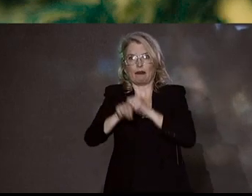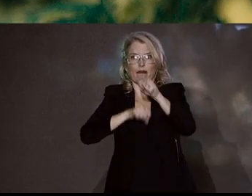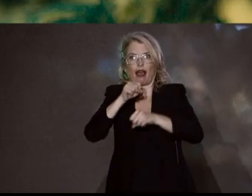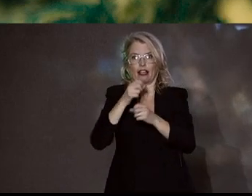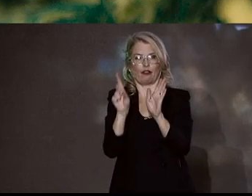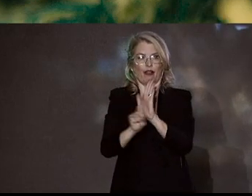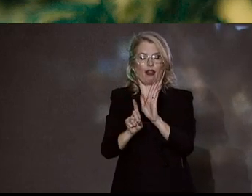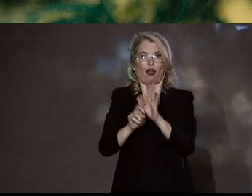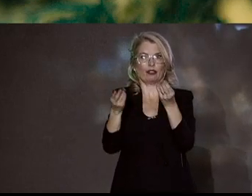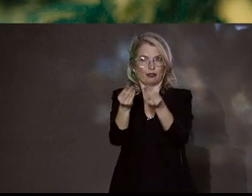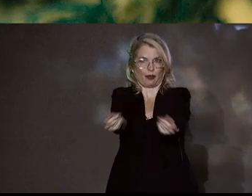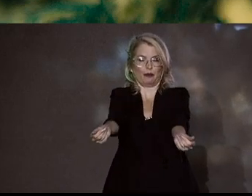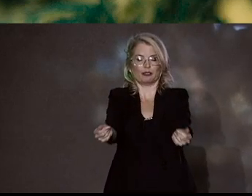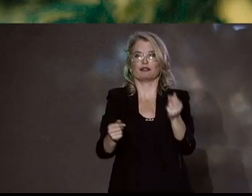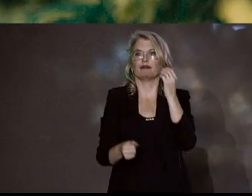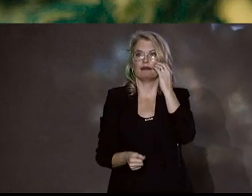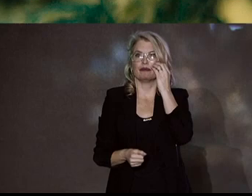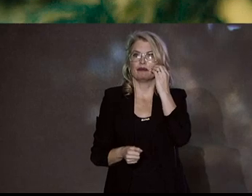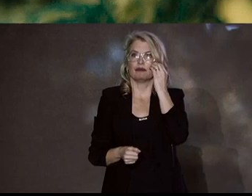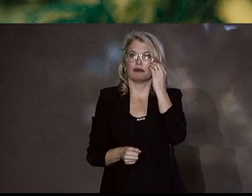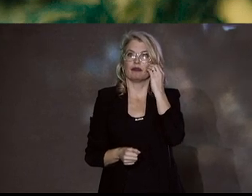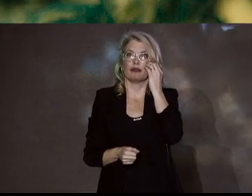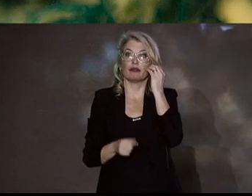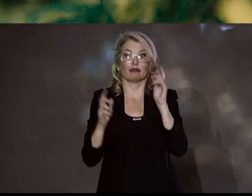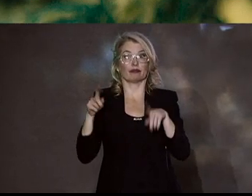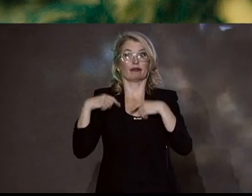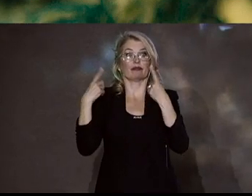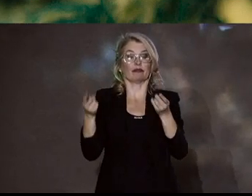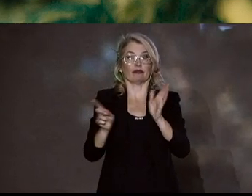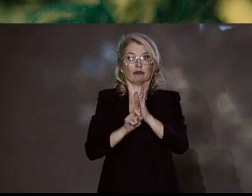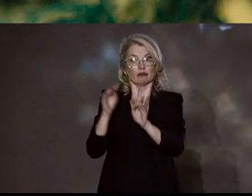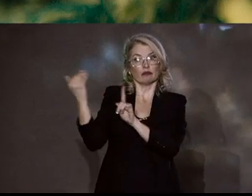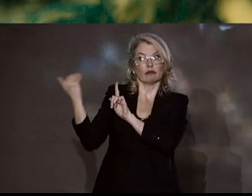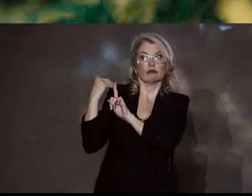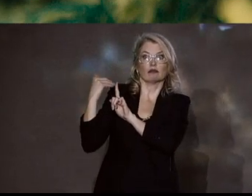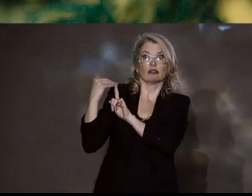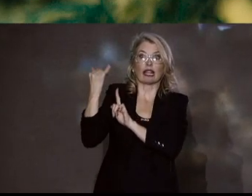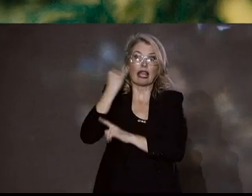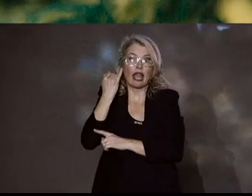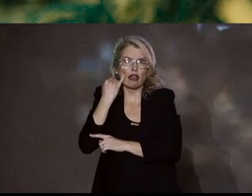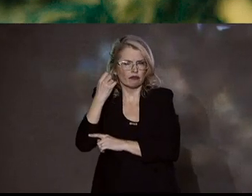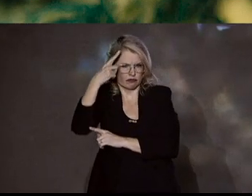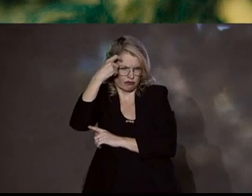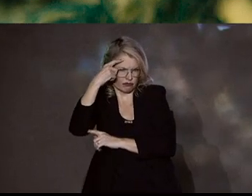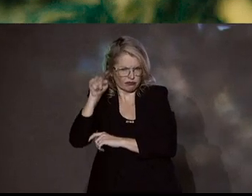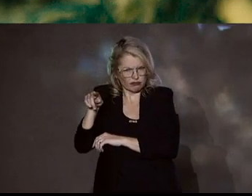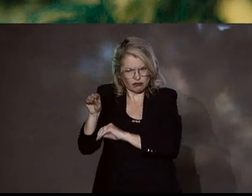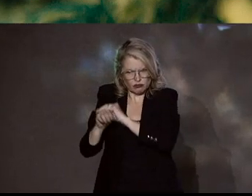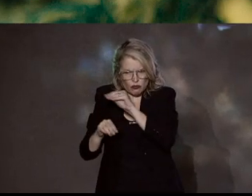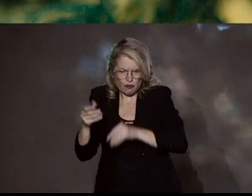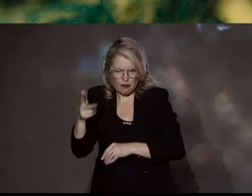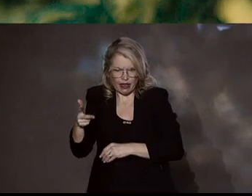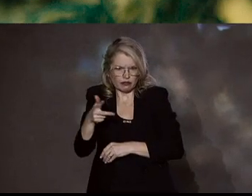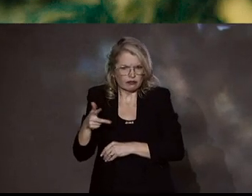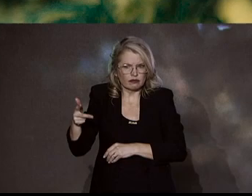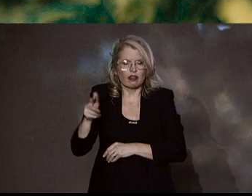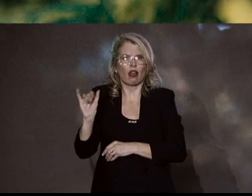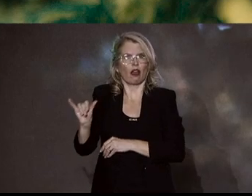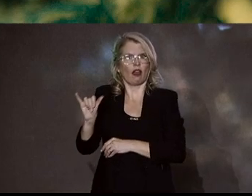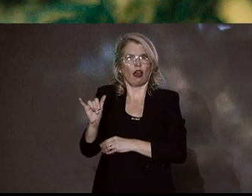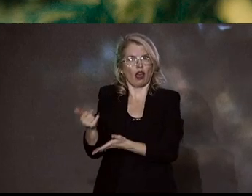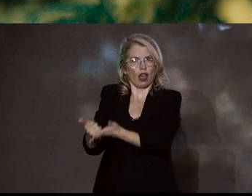alarm system. This last one alerts you to any suspicious movement and